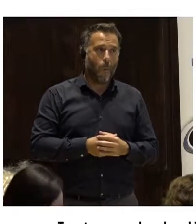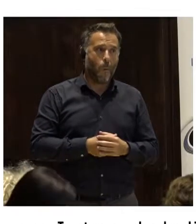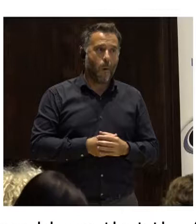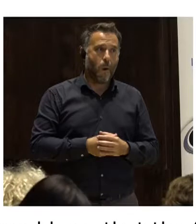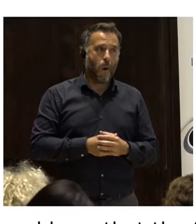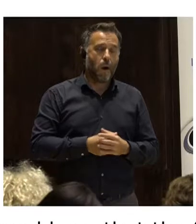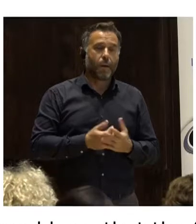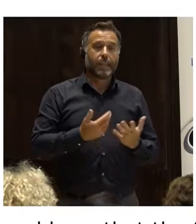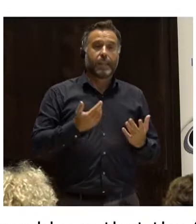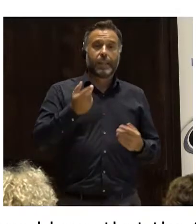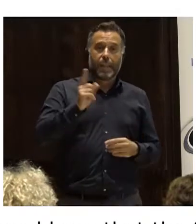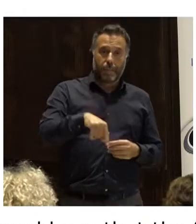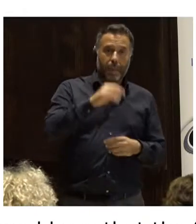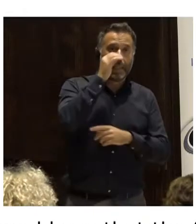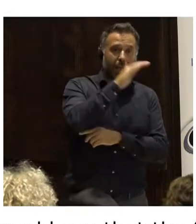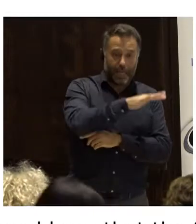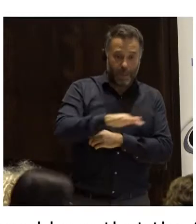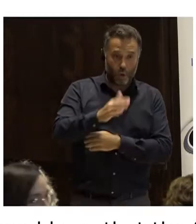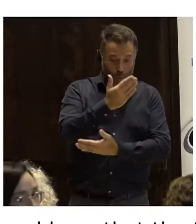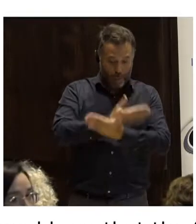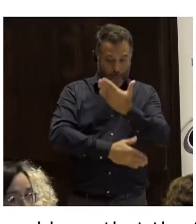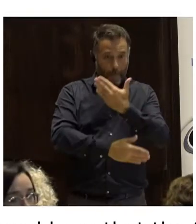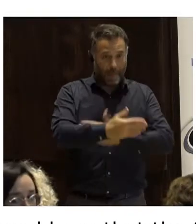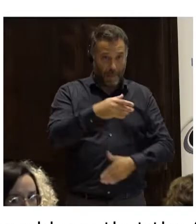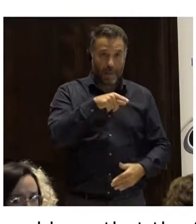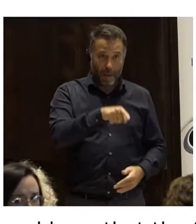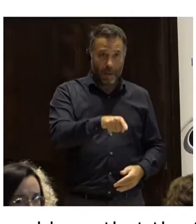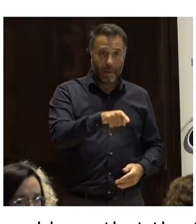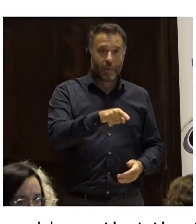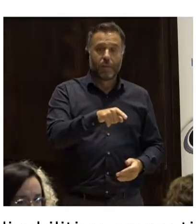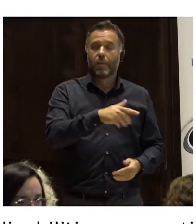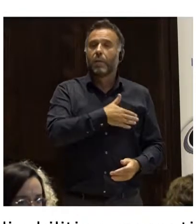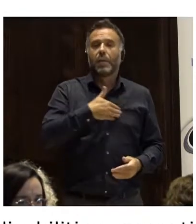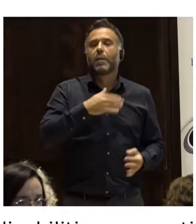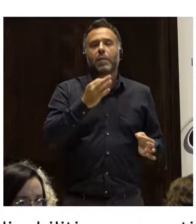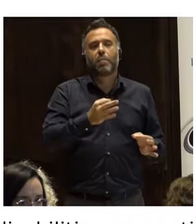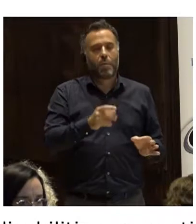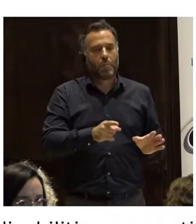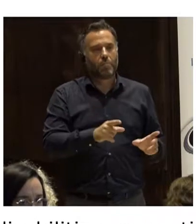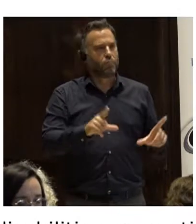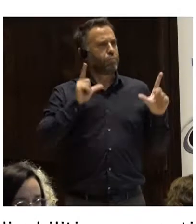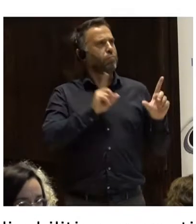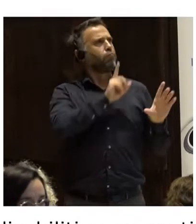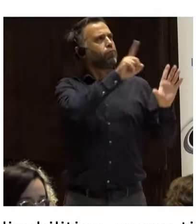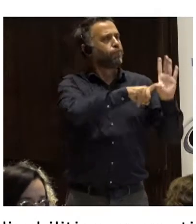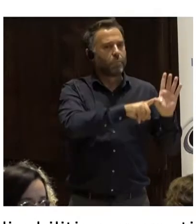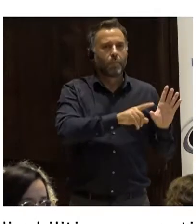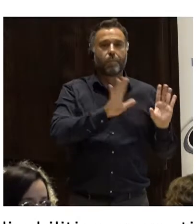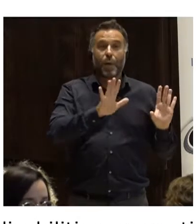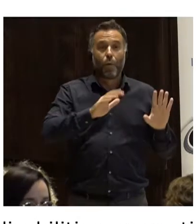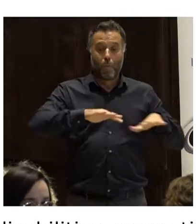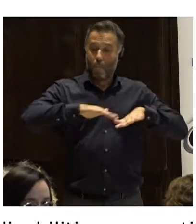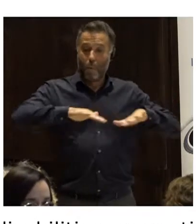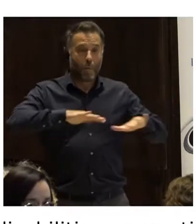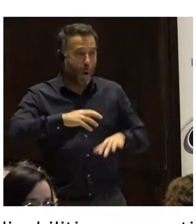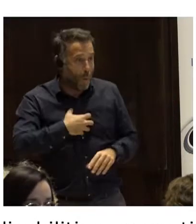the tendency to intervene. They have the tendency to, as they can't move, they move for themselves. If they can't